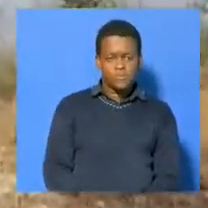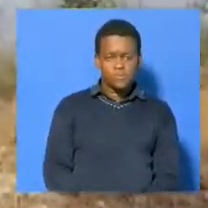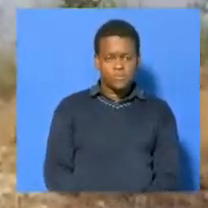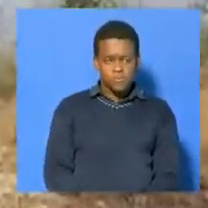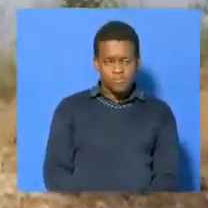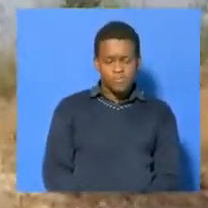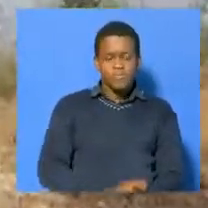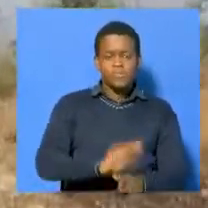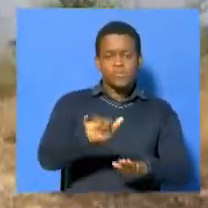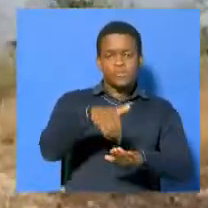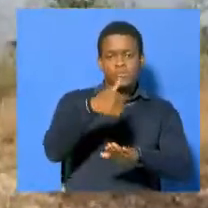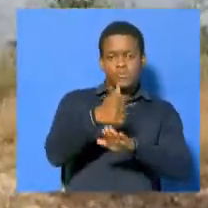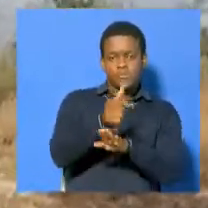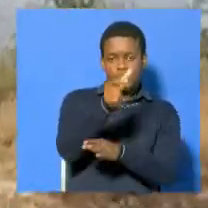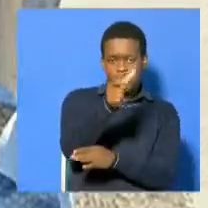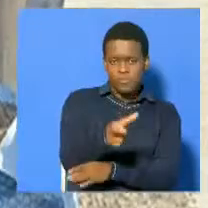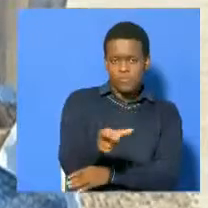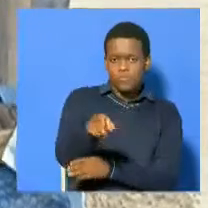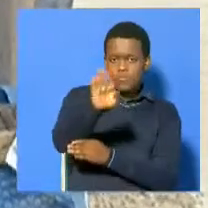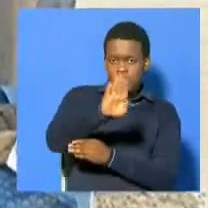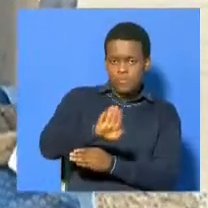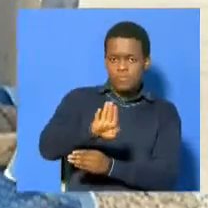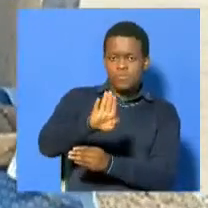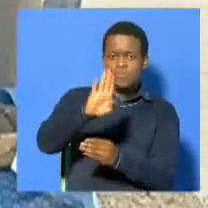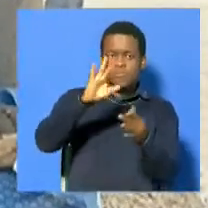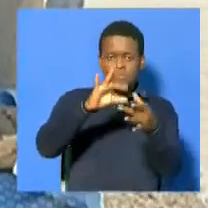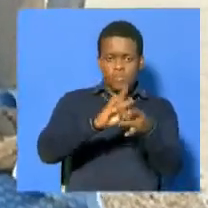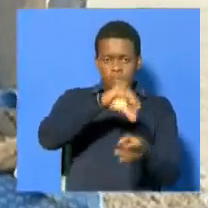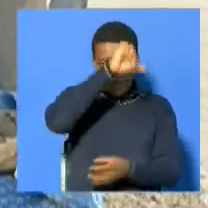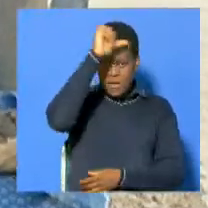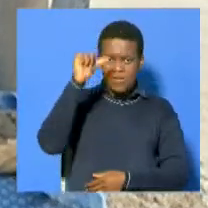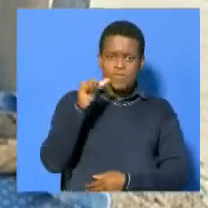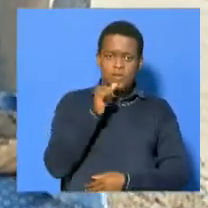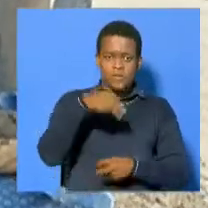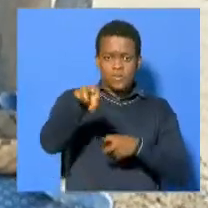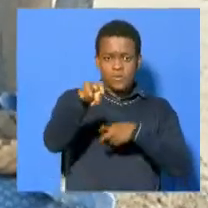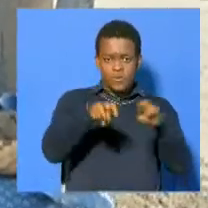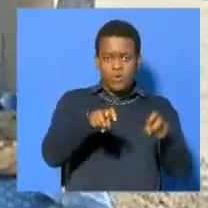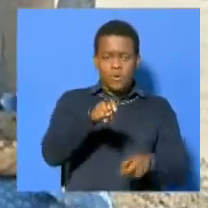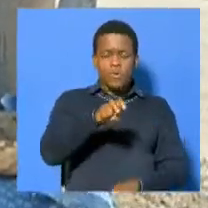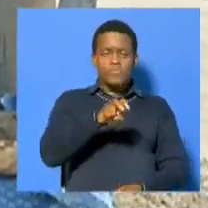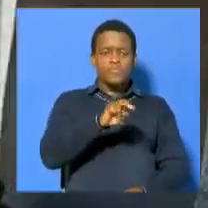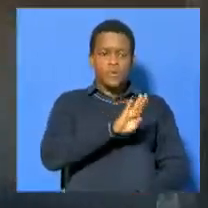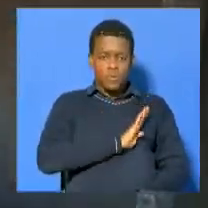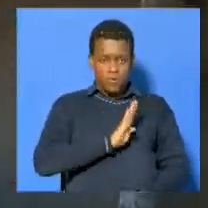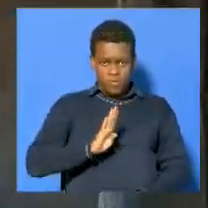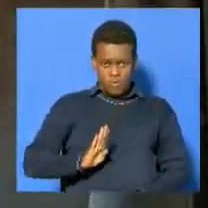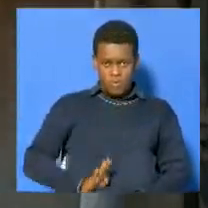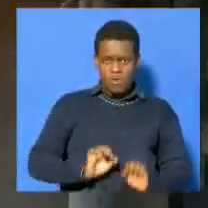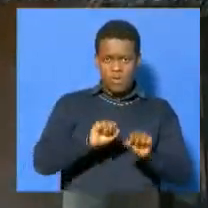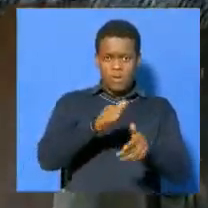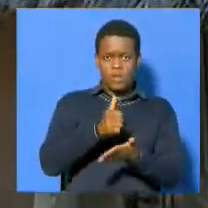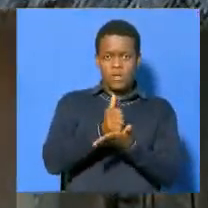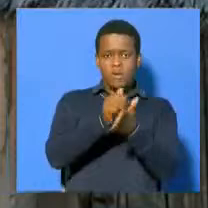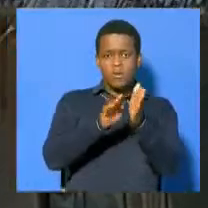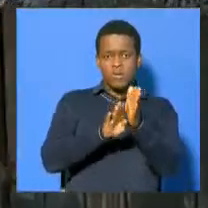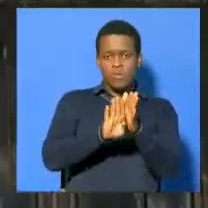The appointment of a Botswana to the African Tourism Board to put Botswana's tourism on the spotlight.